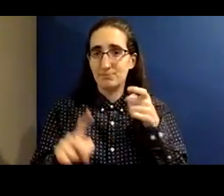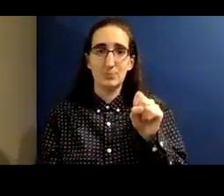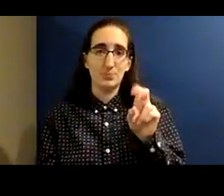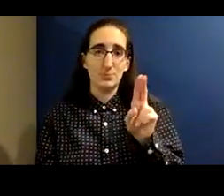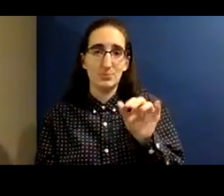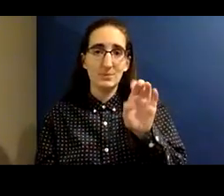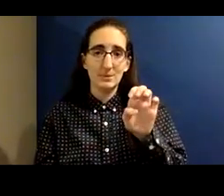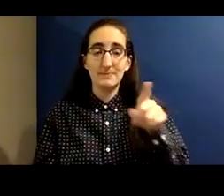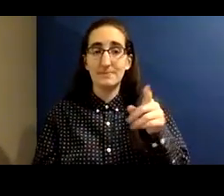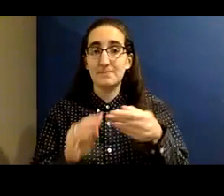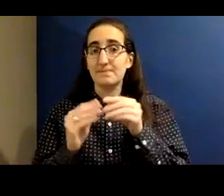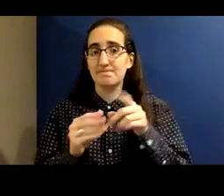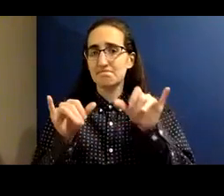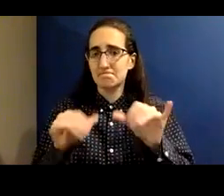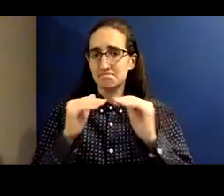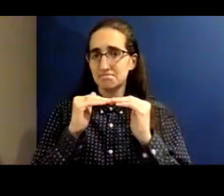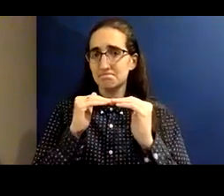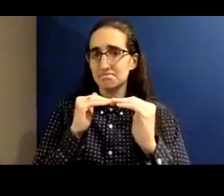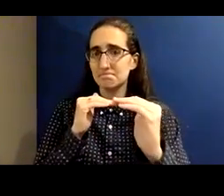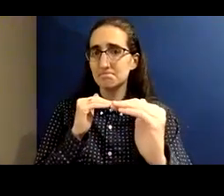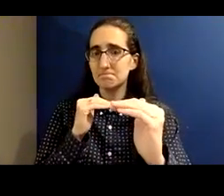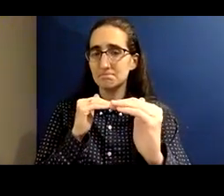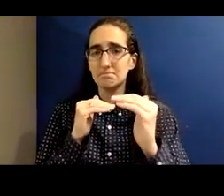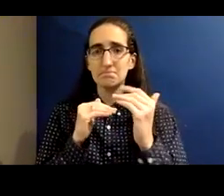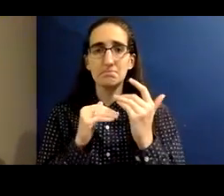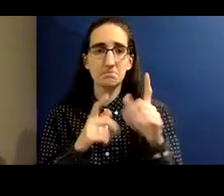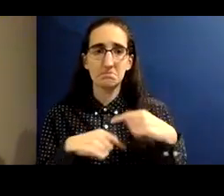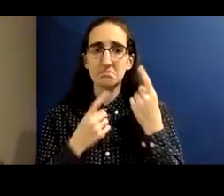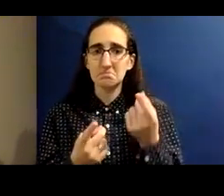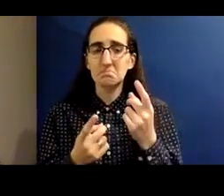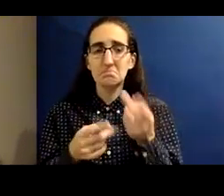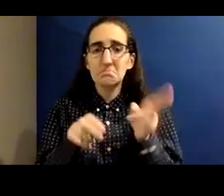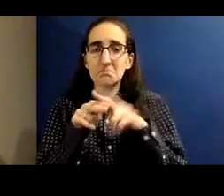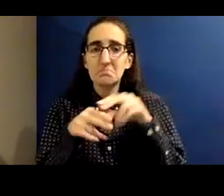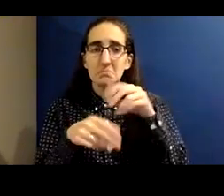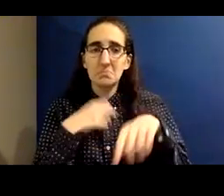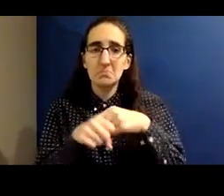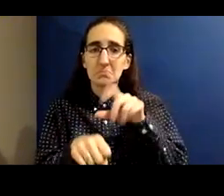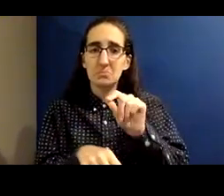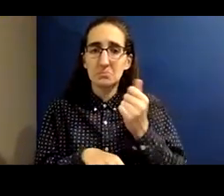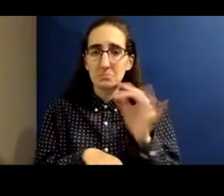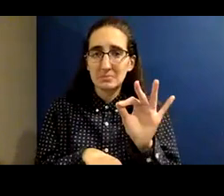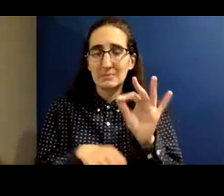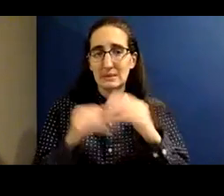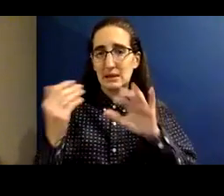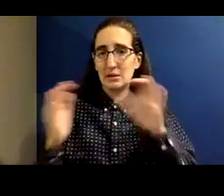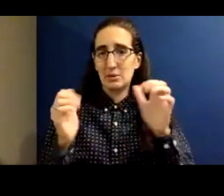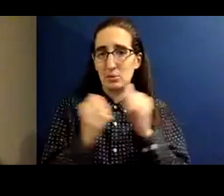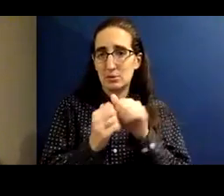That number is staying pretty steady. We see it was a little higher in 2019 than it was in